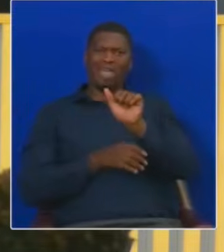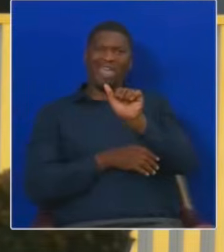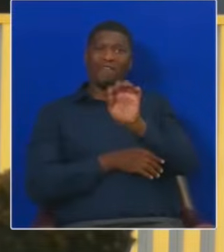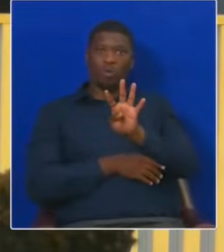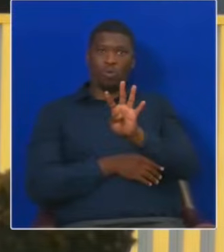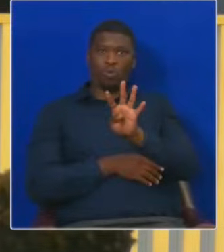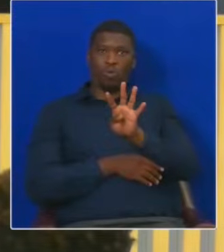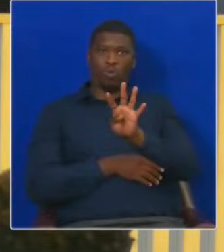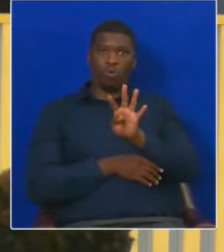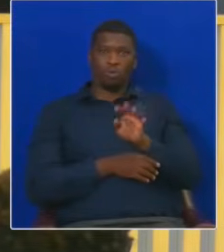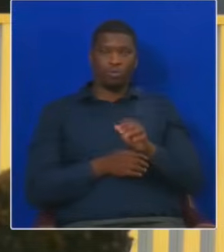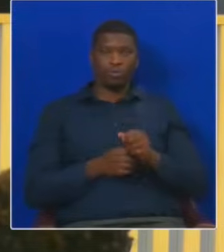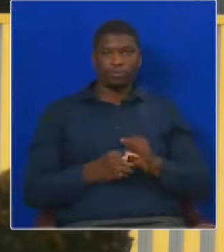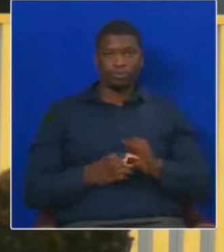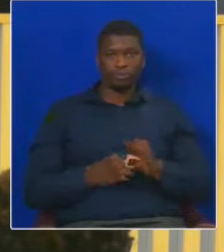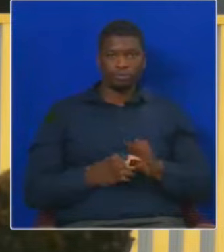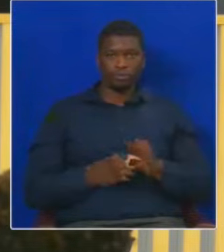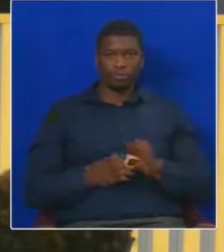So